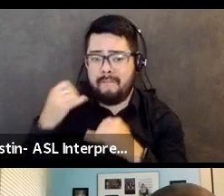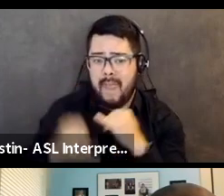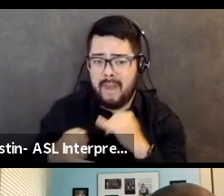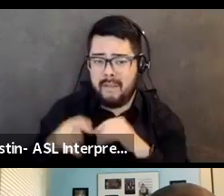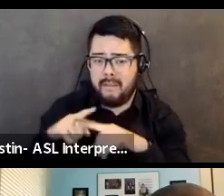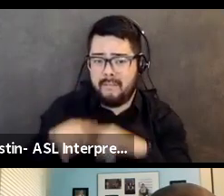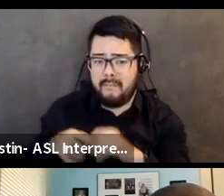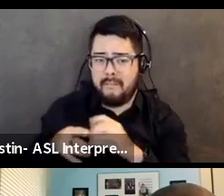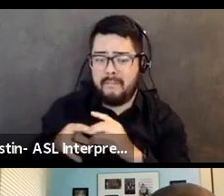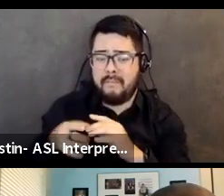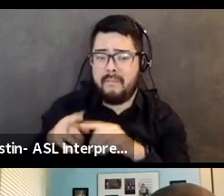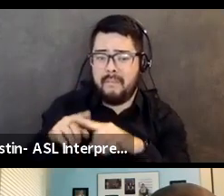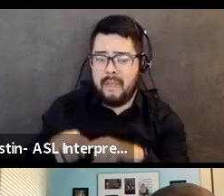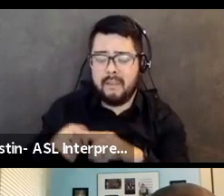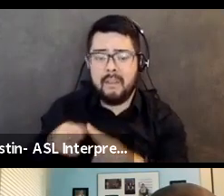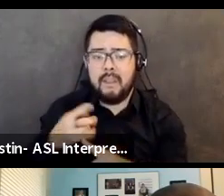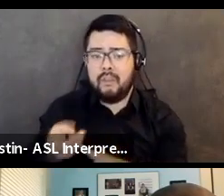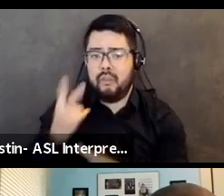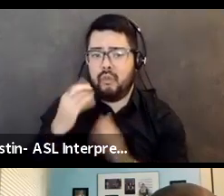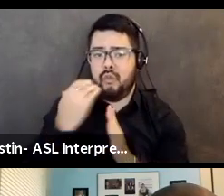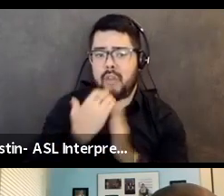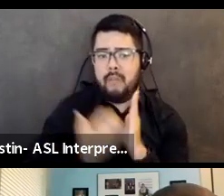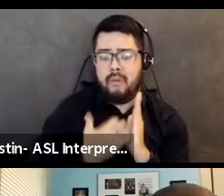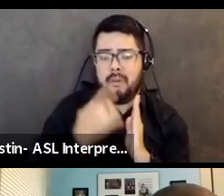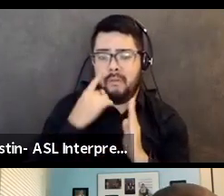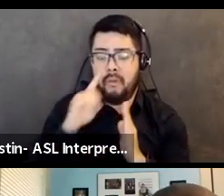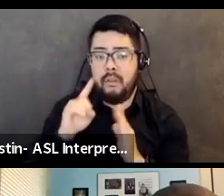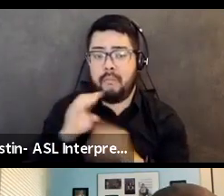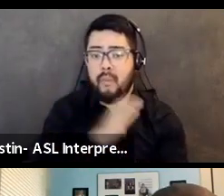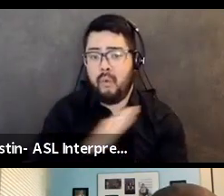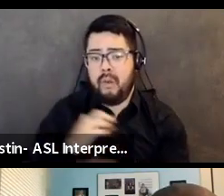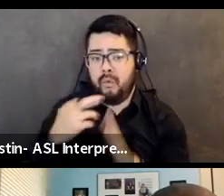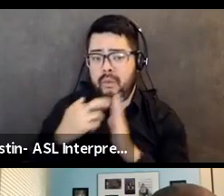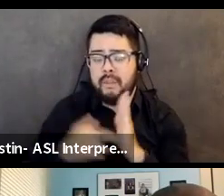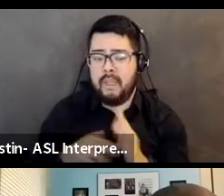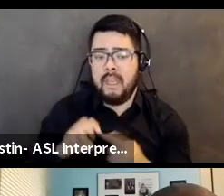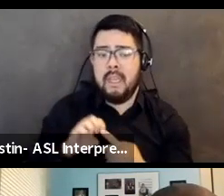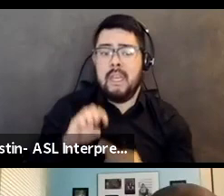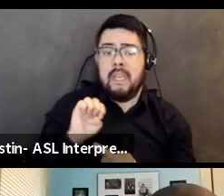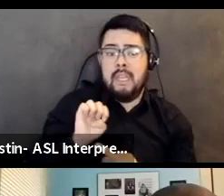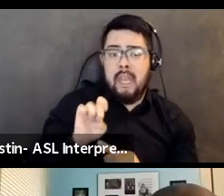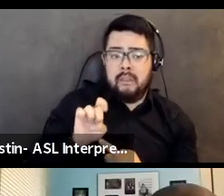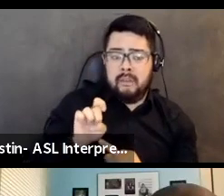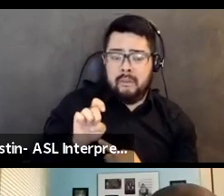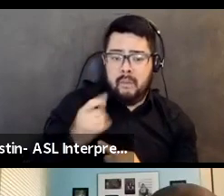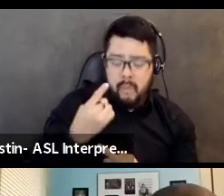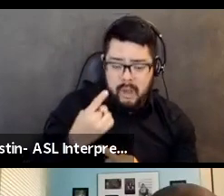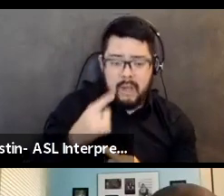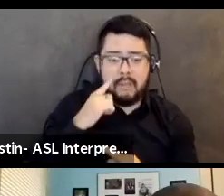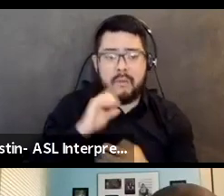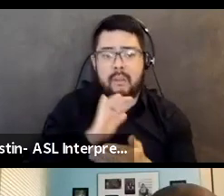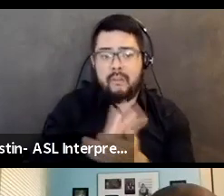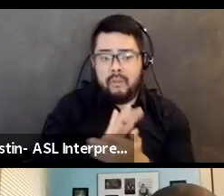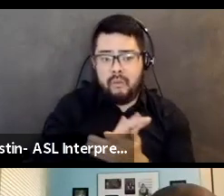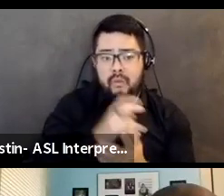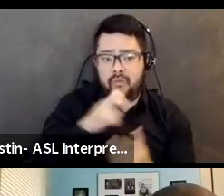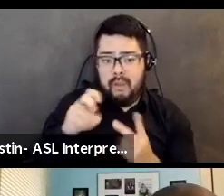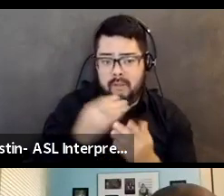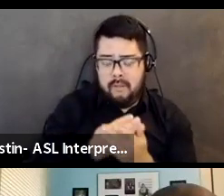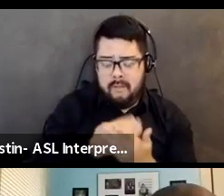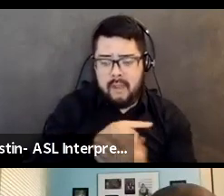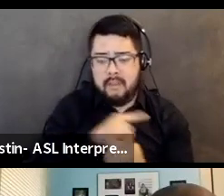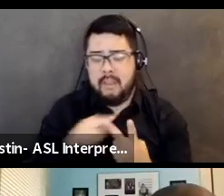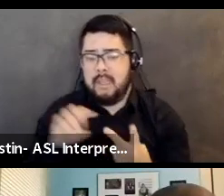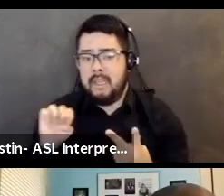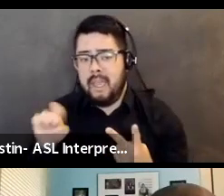chapter 6 of the board rules ex-1 is the transfer of funds ex-2 mr president is to